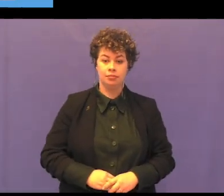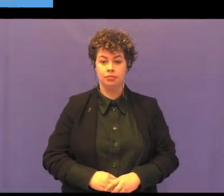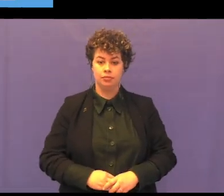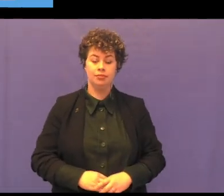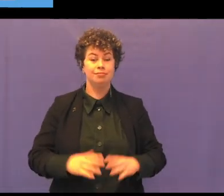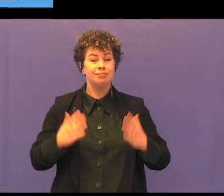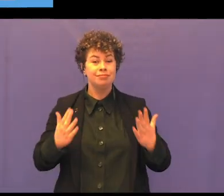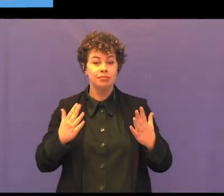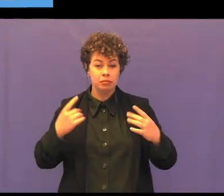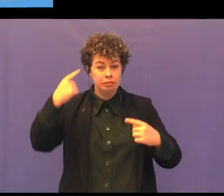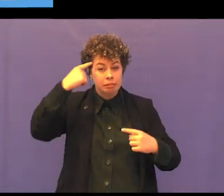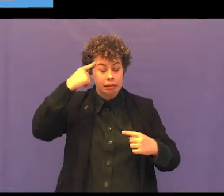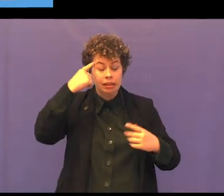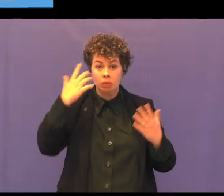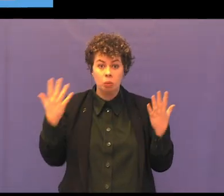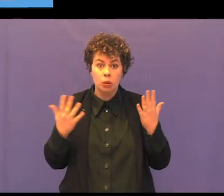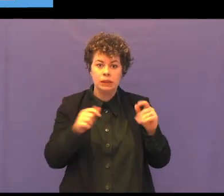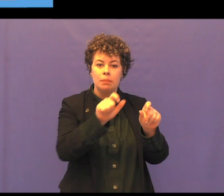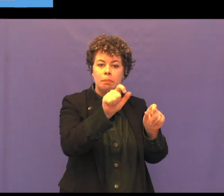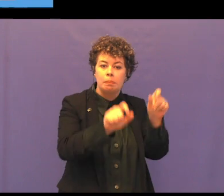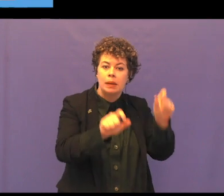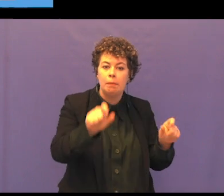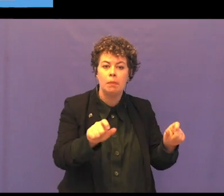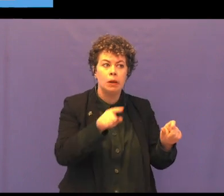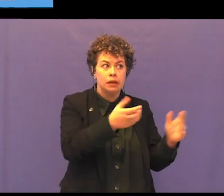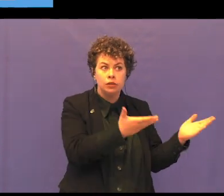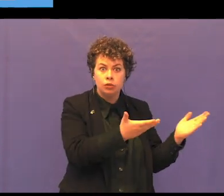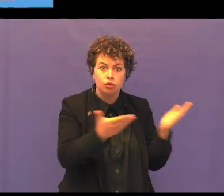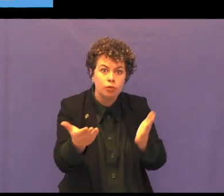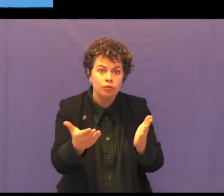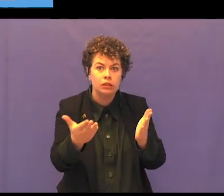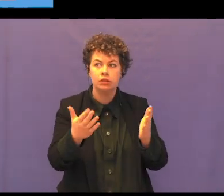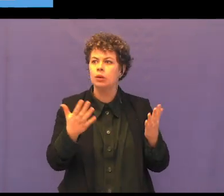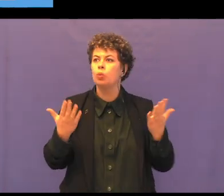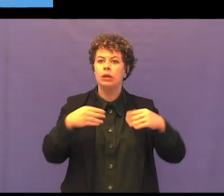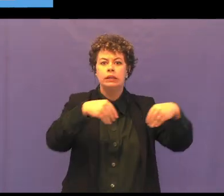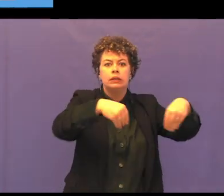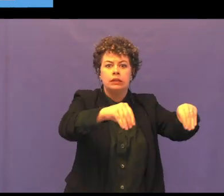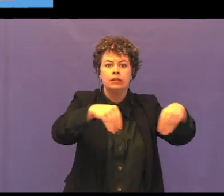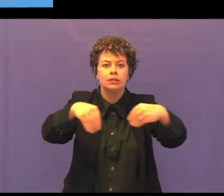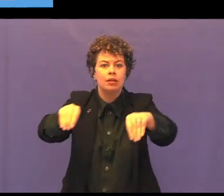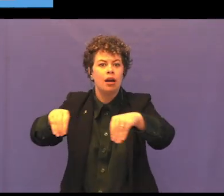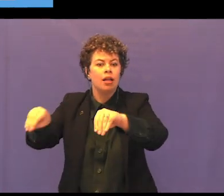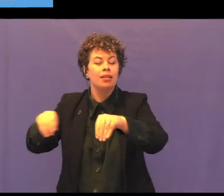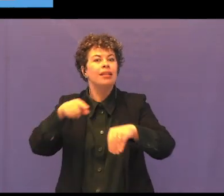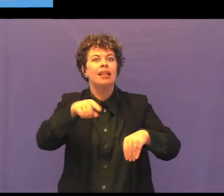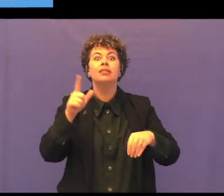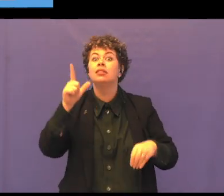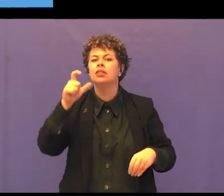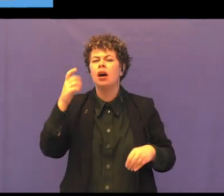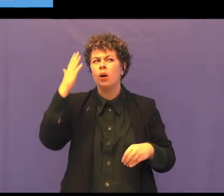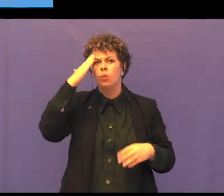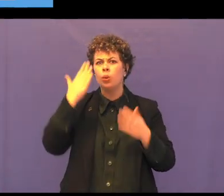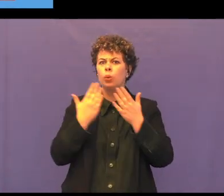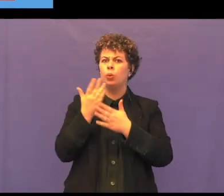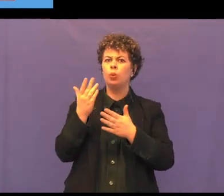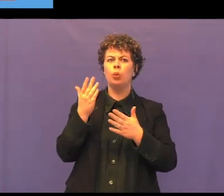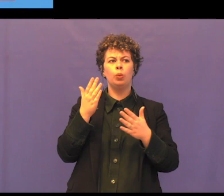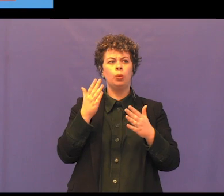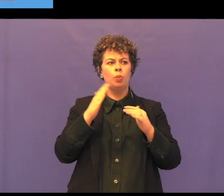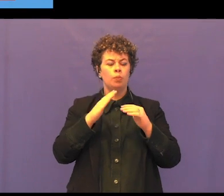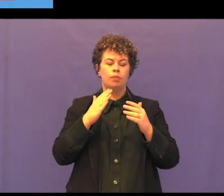we begin to hear in great detail about internationalization, localization, in the